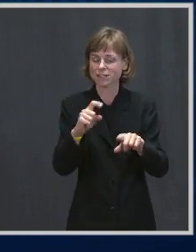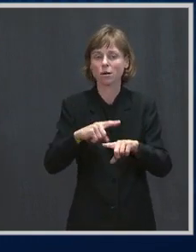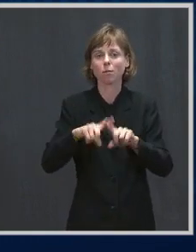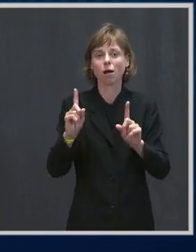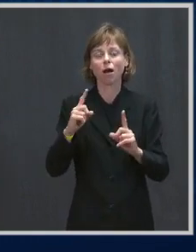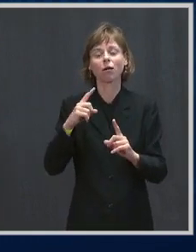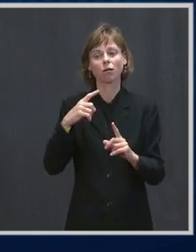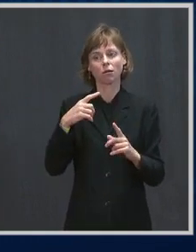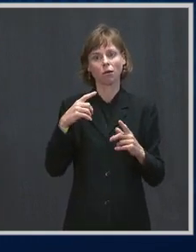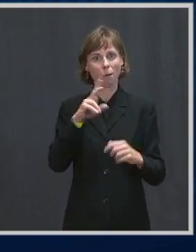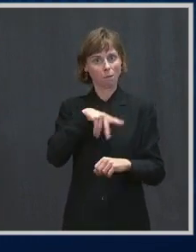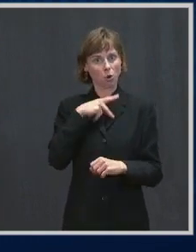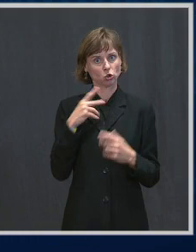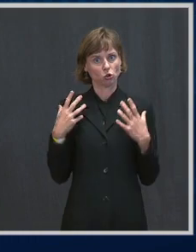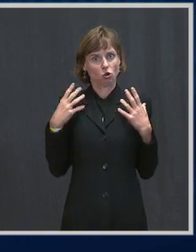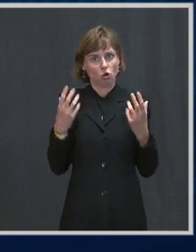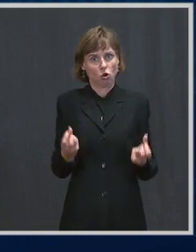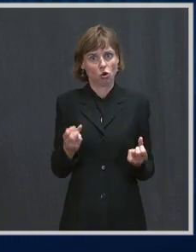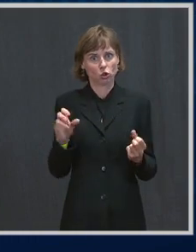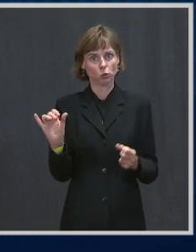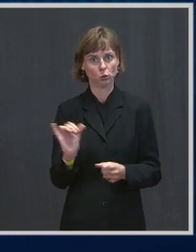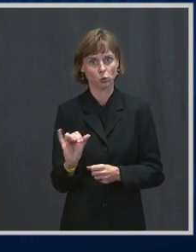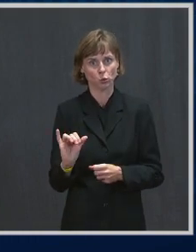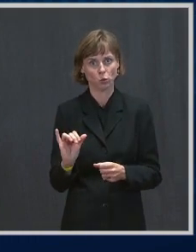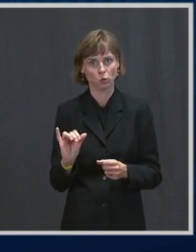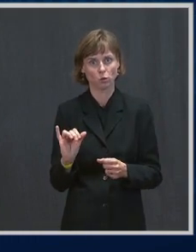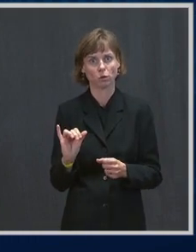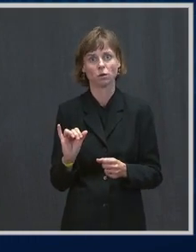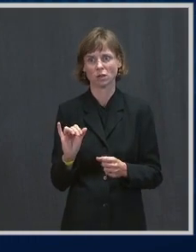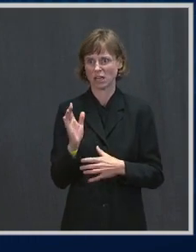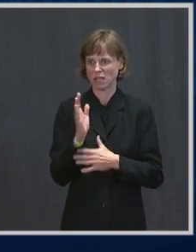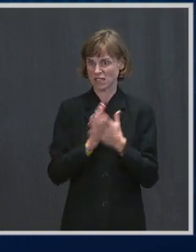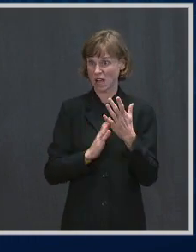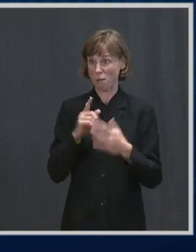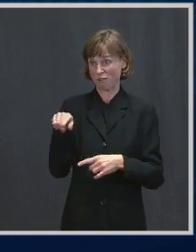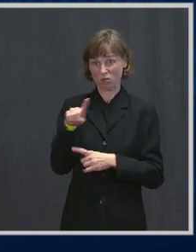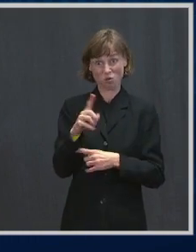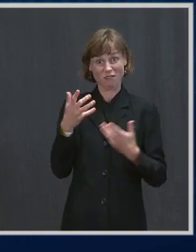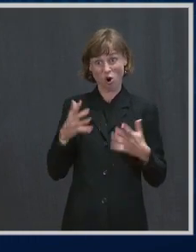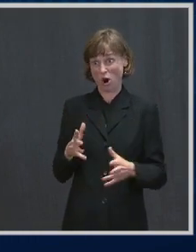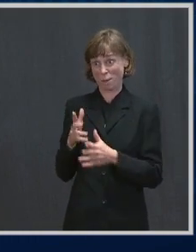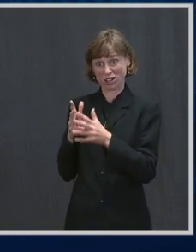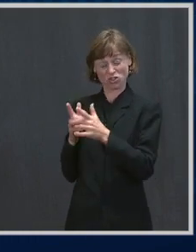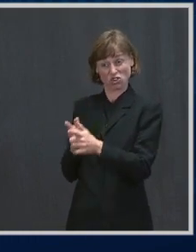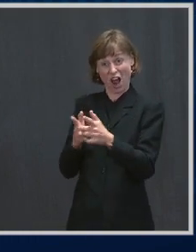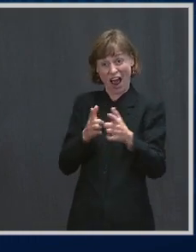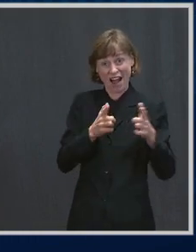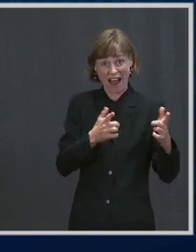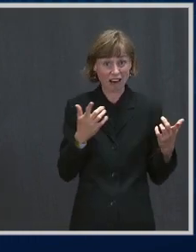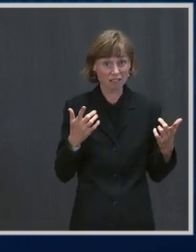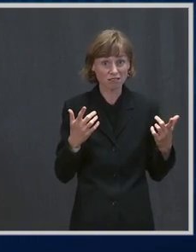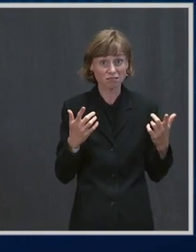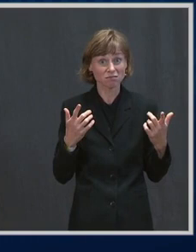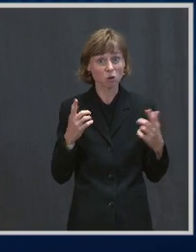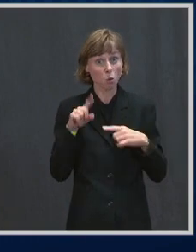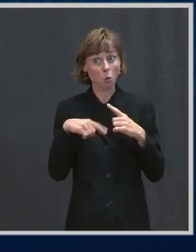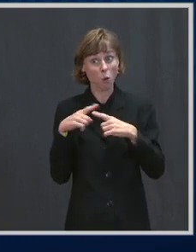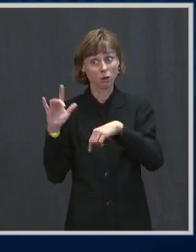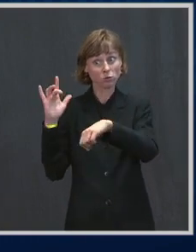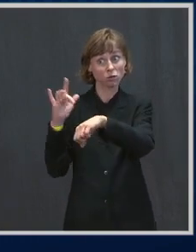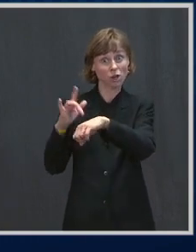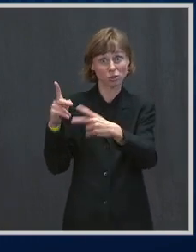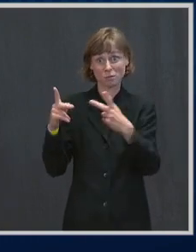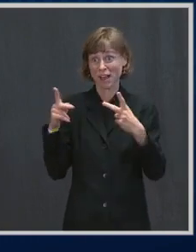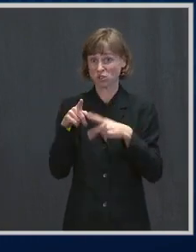personal courage. I've been with some of you when we've been shot at. I've been with some of you when we've been in places that you would not have